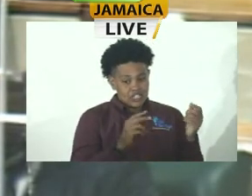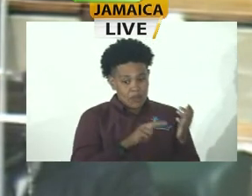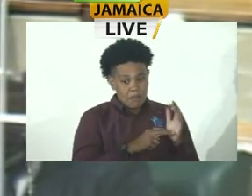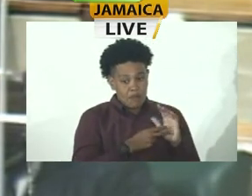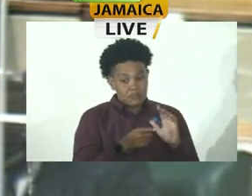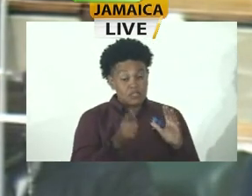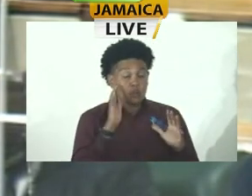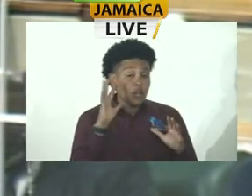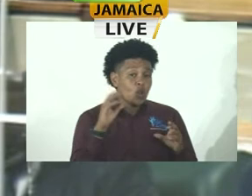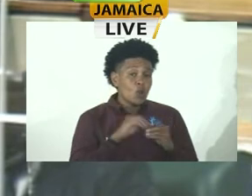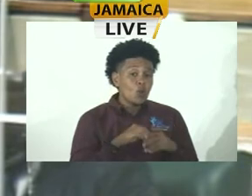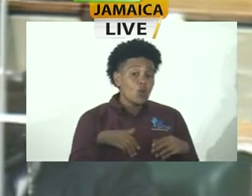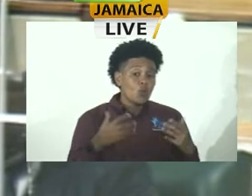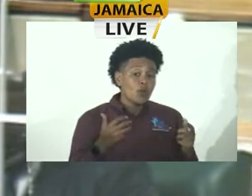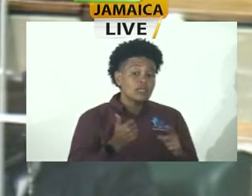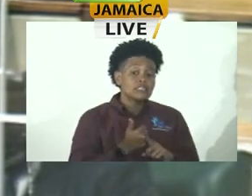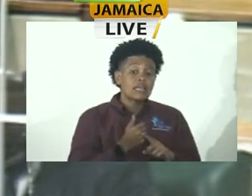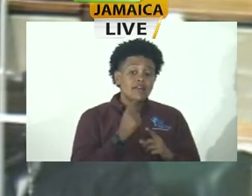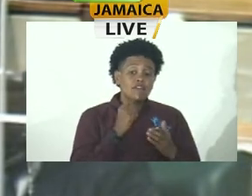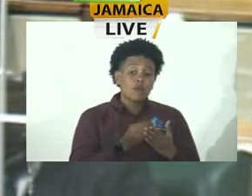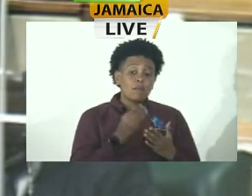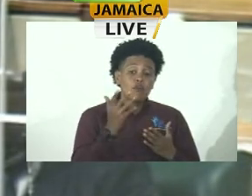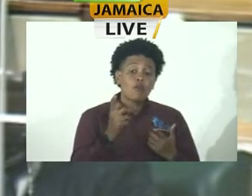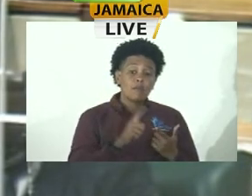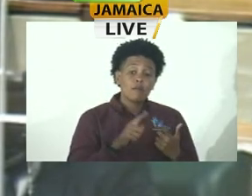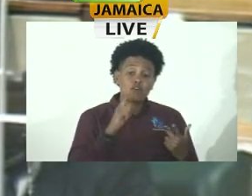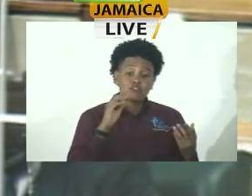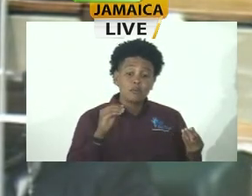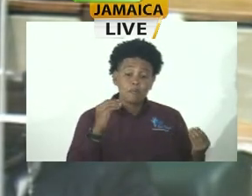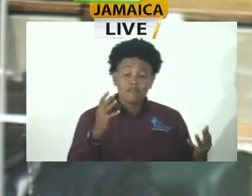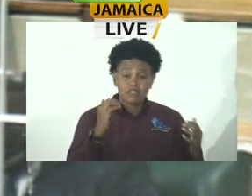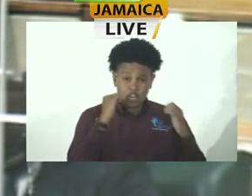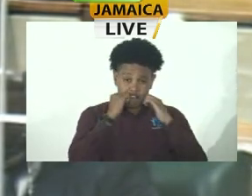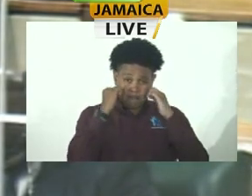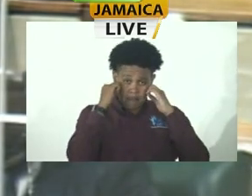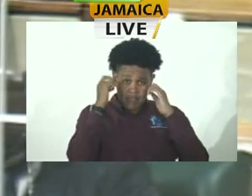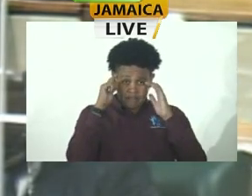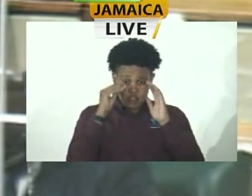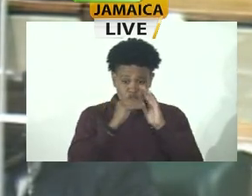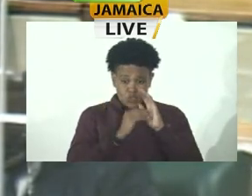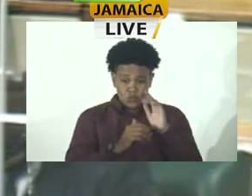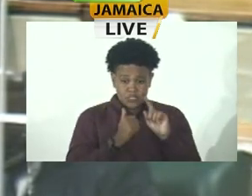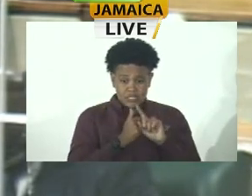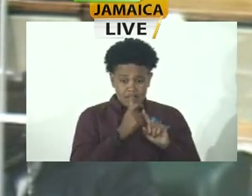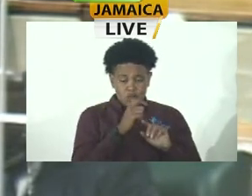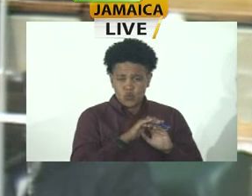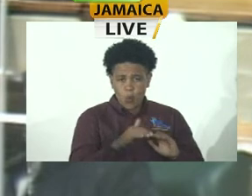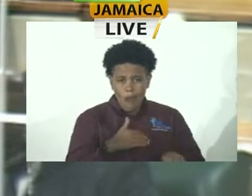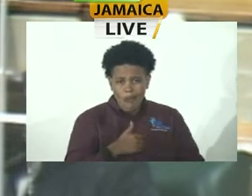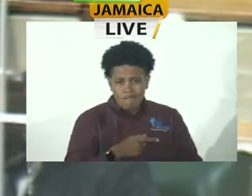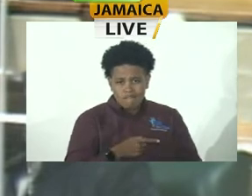include madam speaker the the procurement and provision of masks for students who don't have